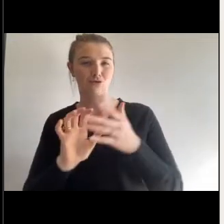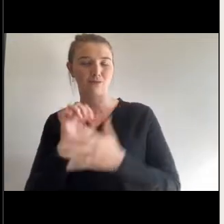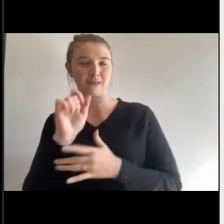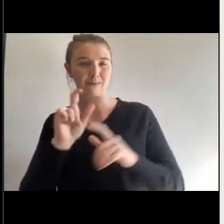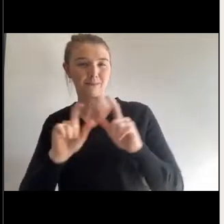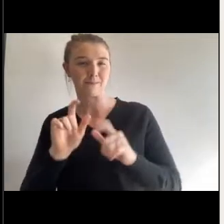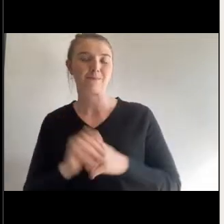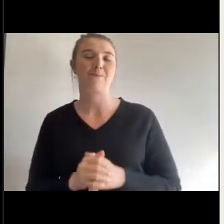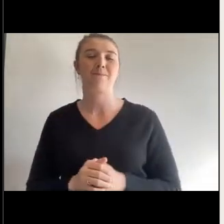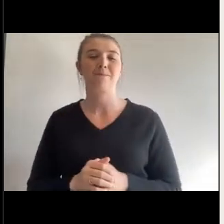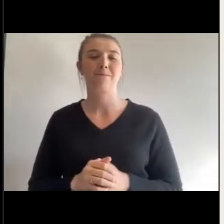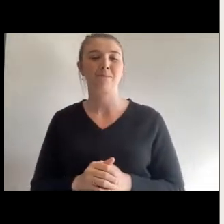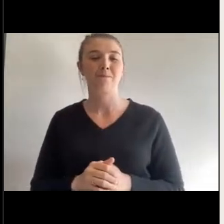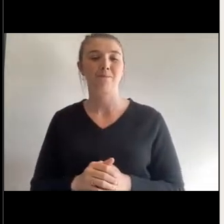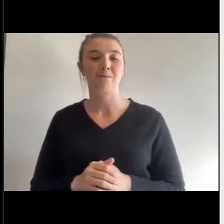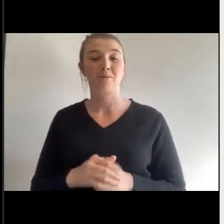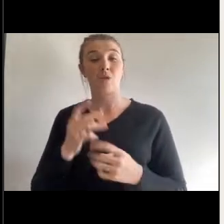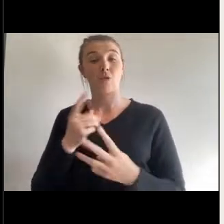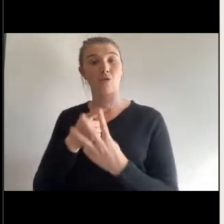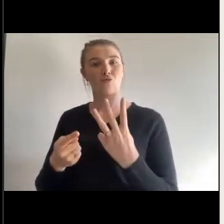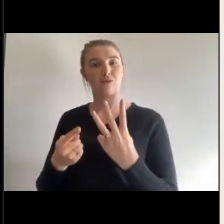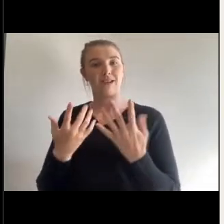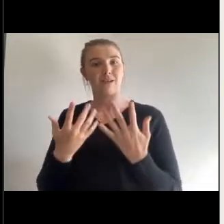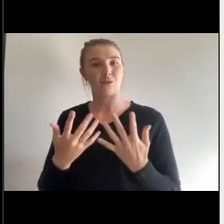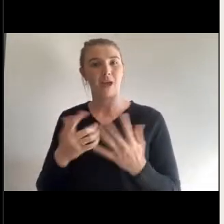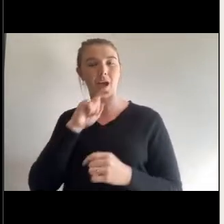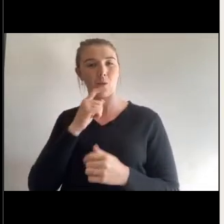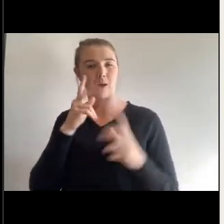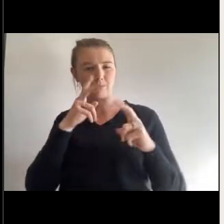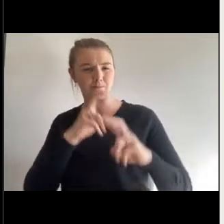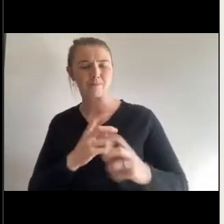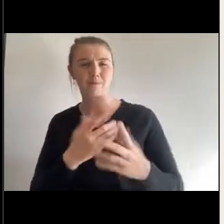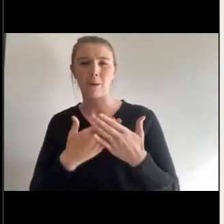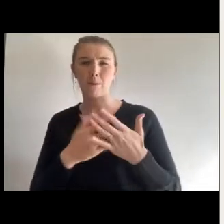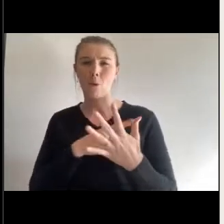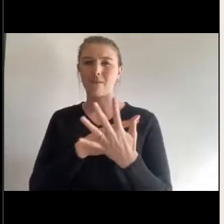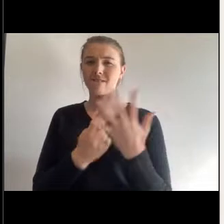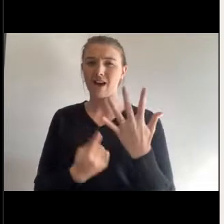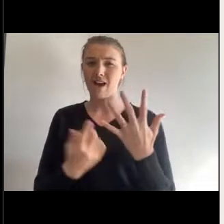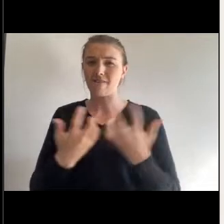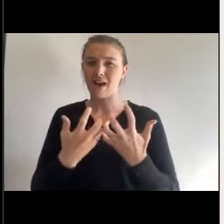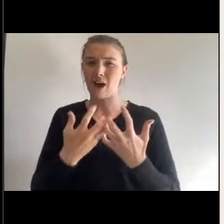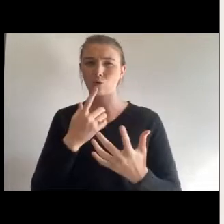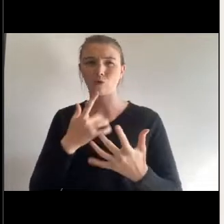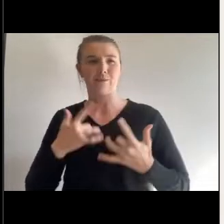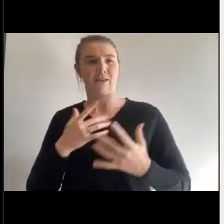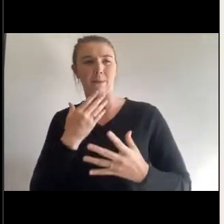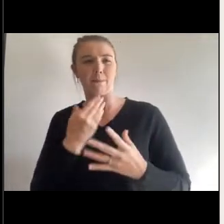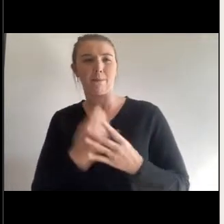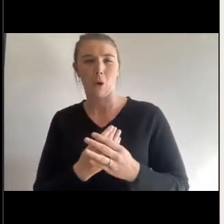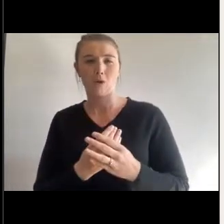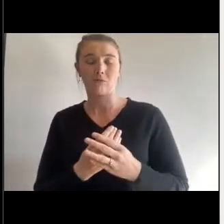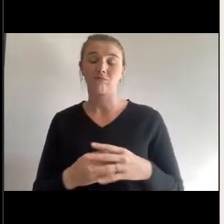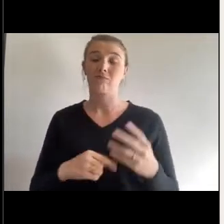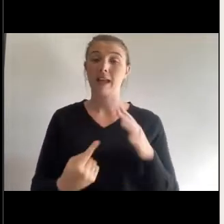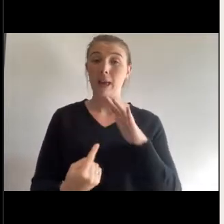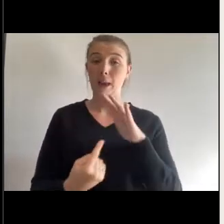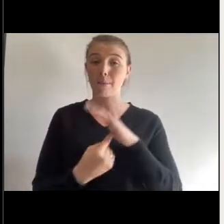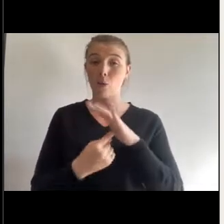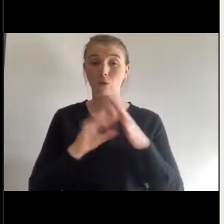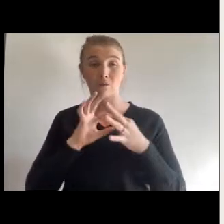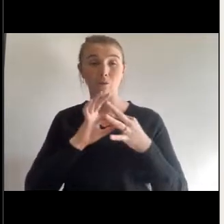the 5 enablers of belonging and what belonging may mean to a chemical scientist, the importance of connection, networks, mentors,